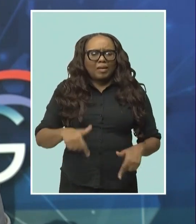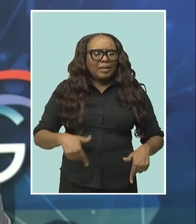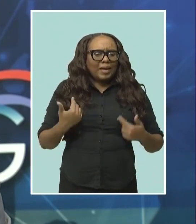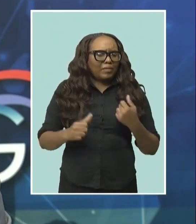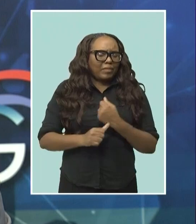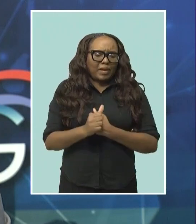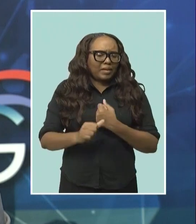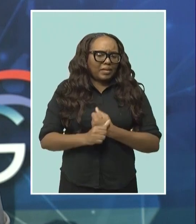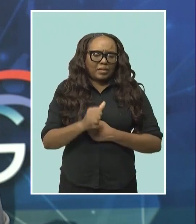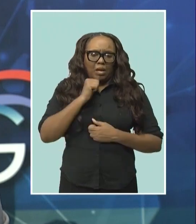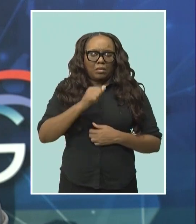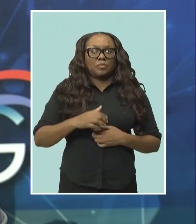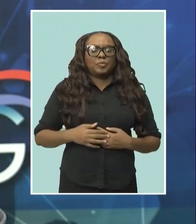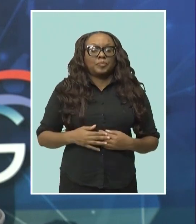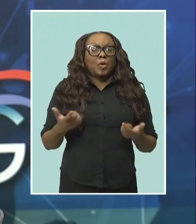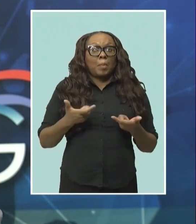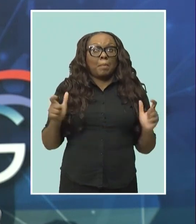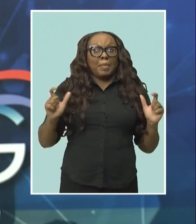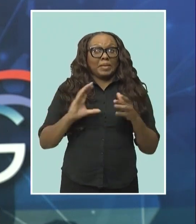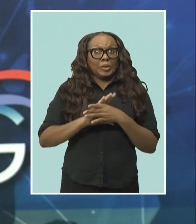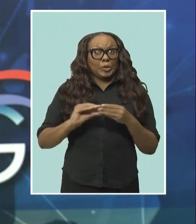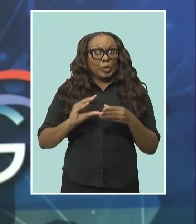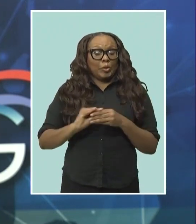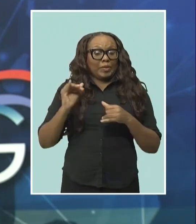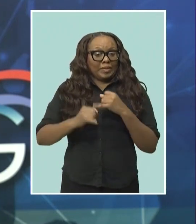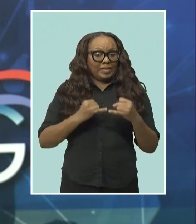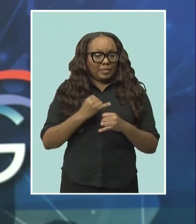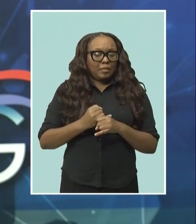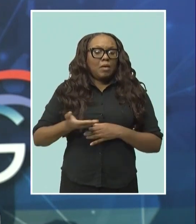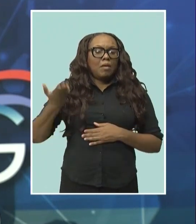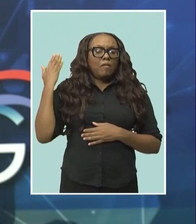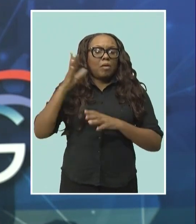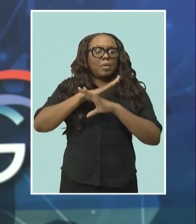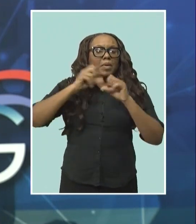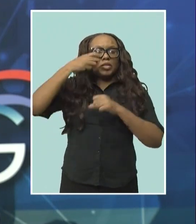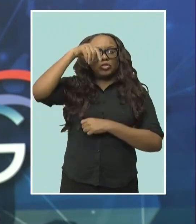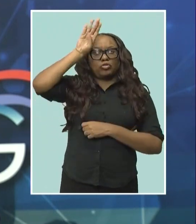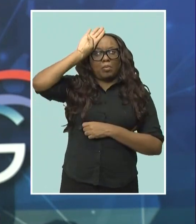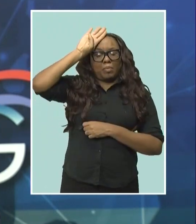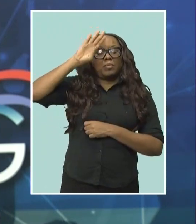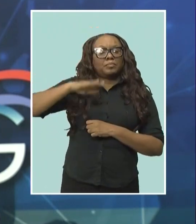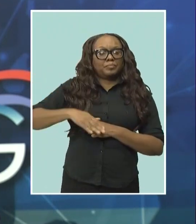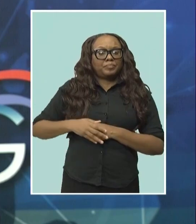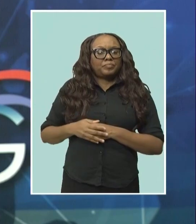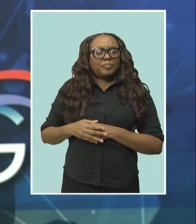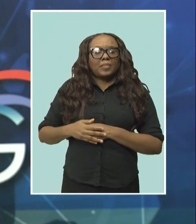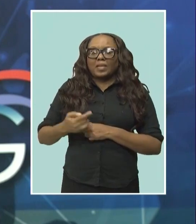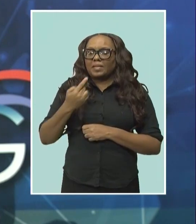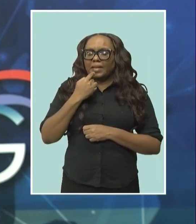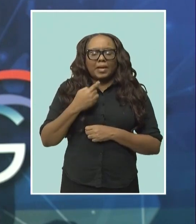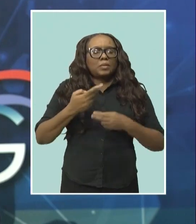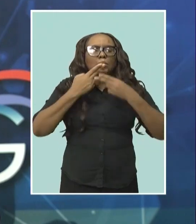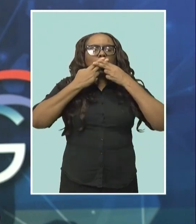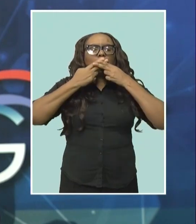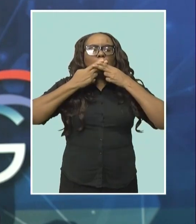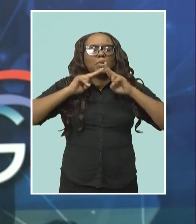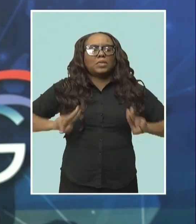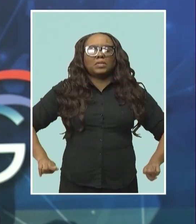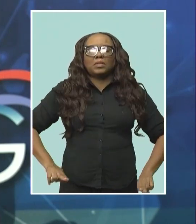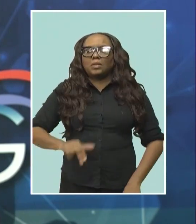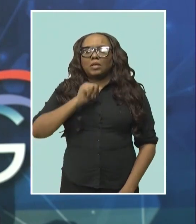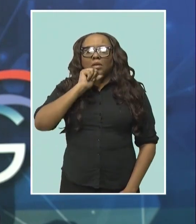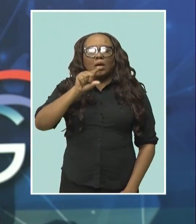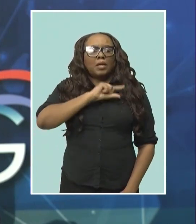life-threatening. Some big news internationally now. The former president, Donald Trump, is maintaining his innocence, making a not guilty